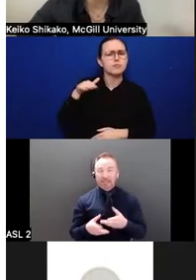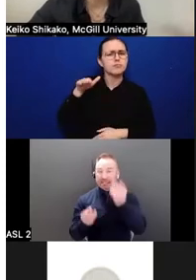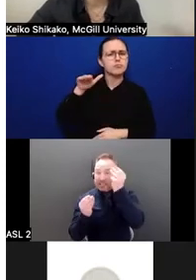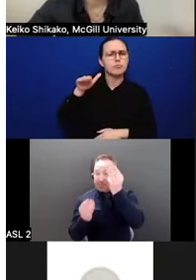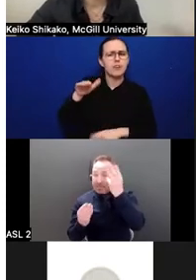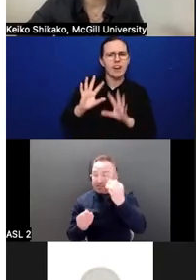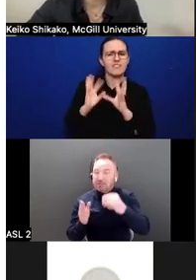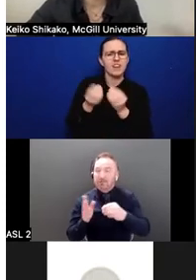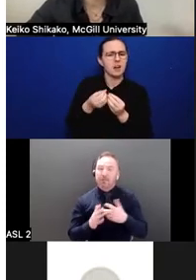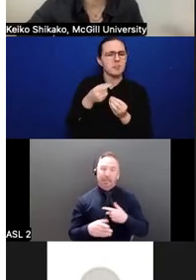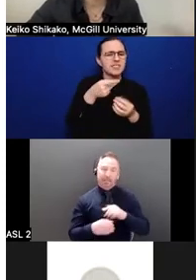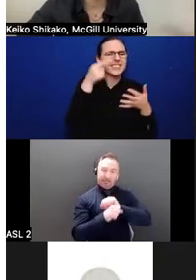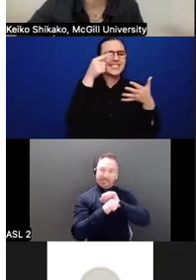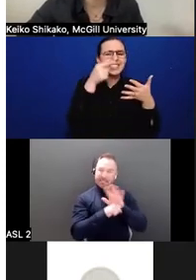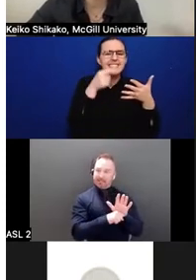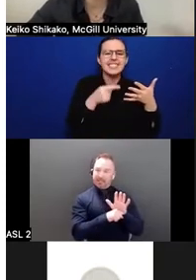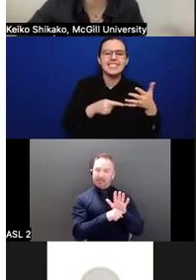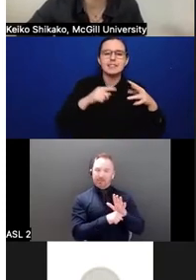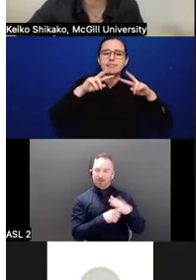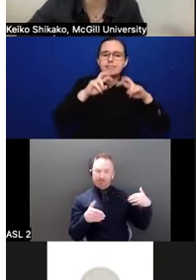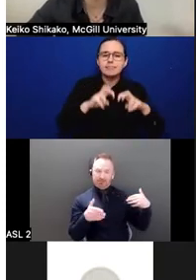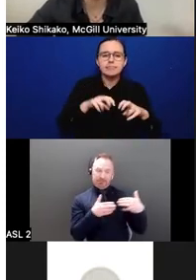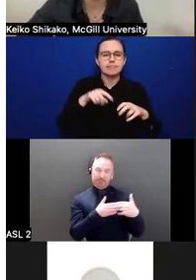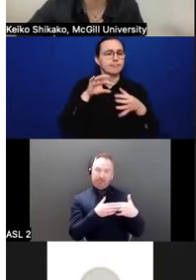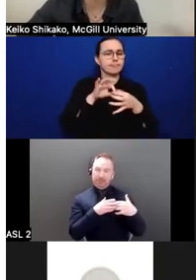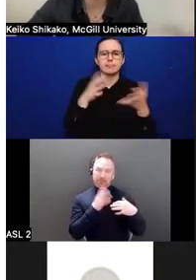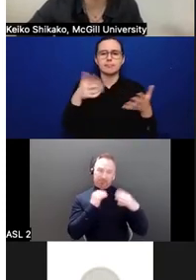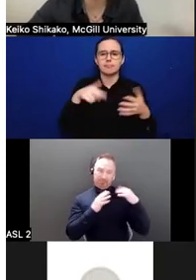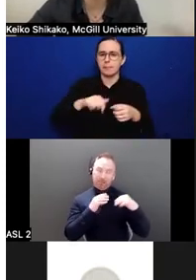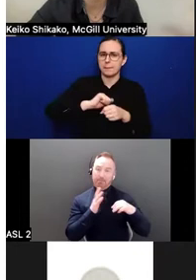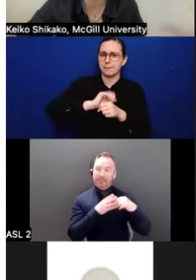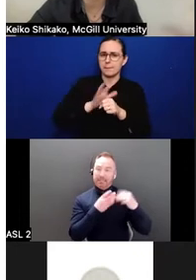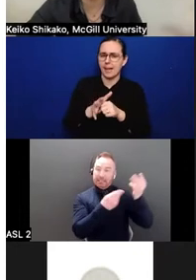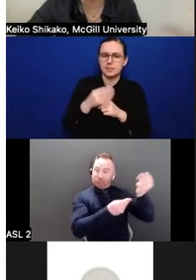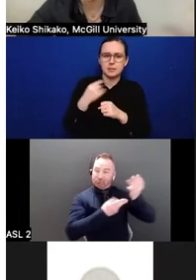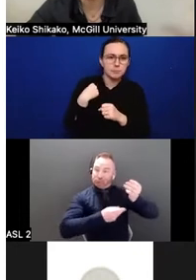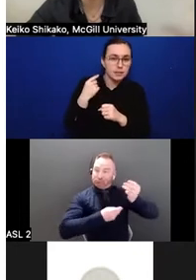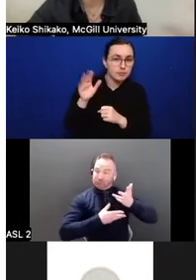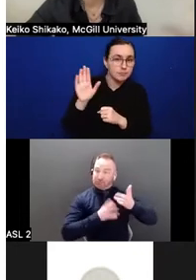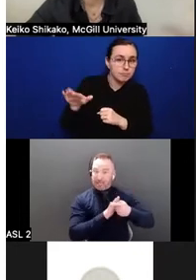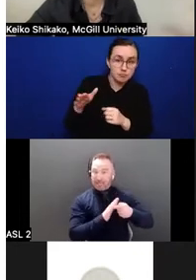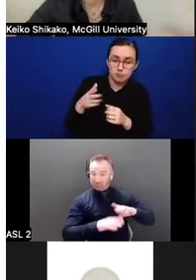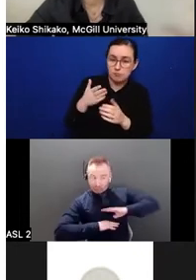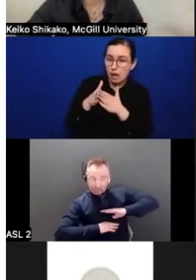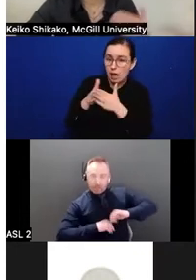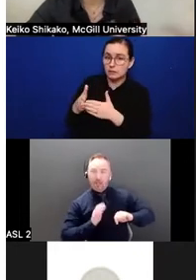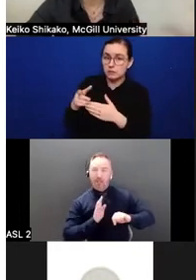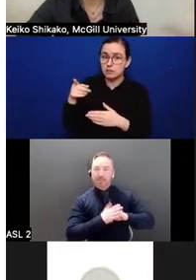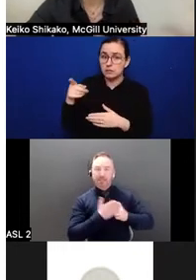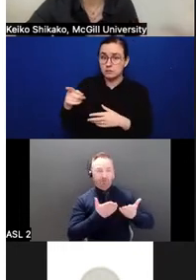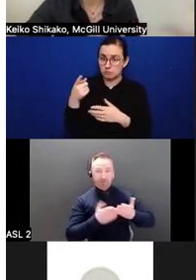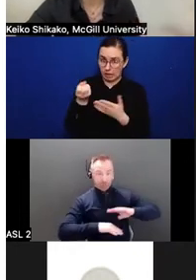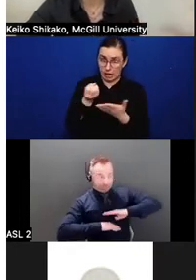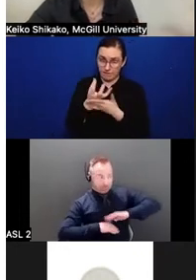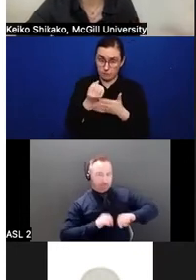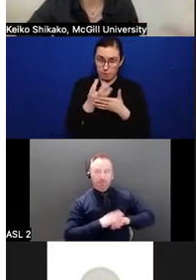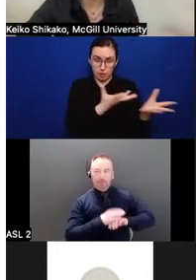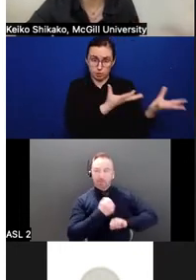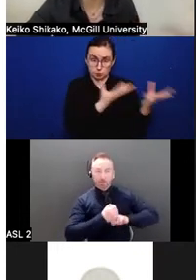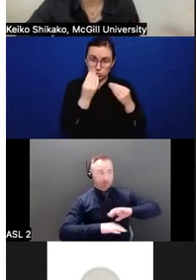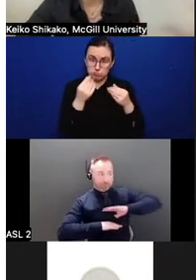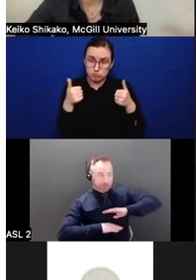pandemic, if they had received enough information, services, and supports in the different areas for